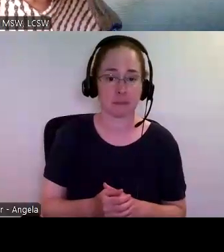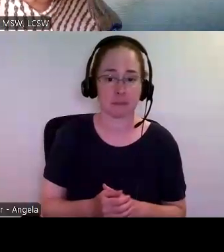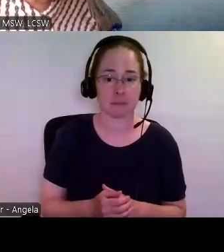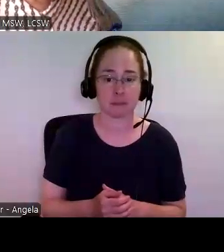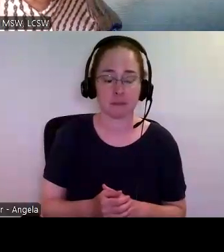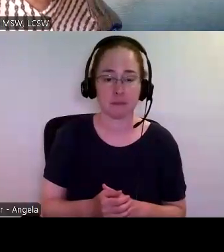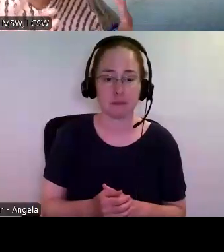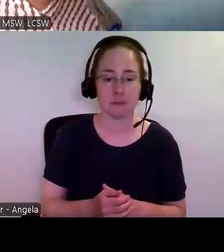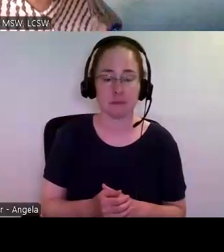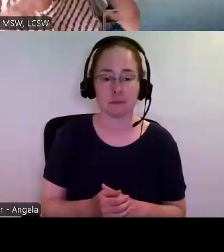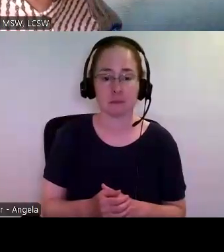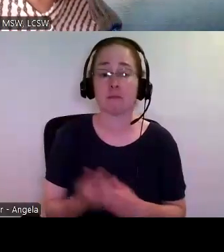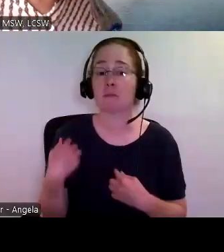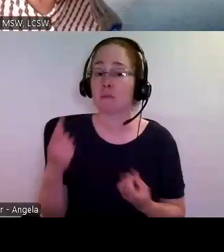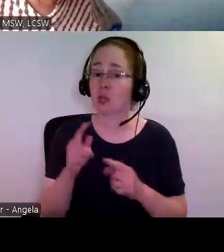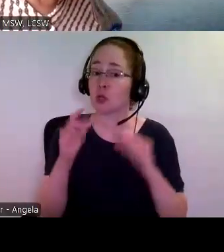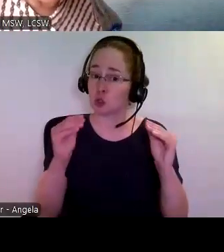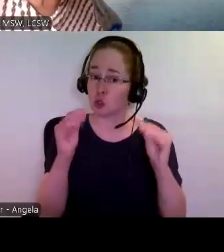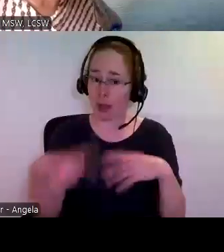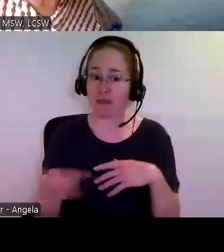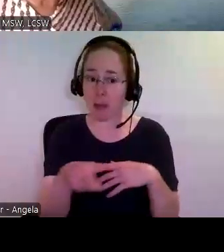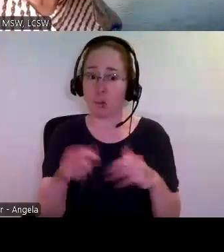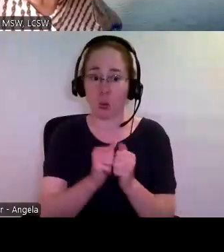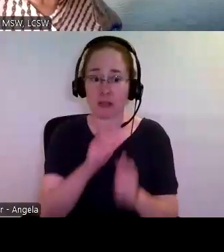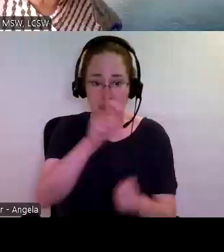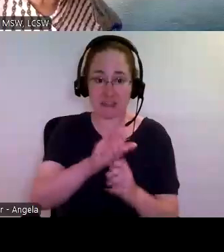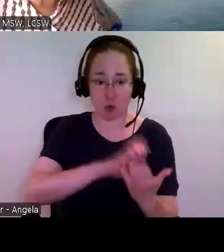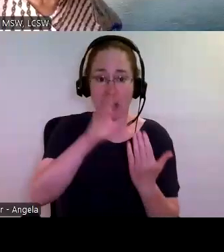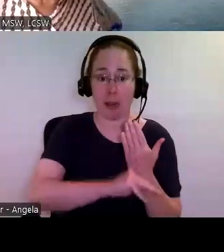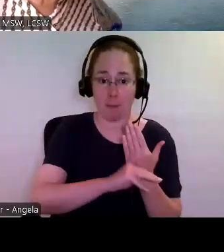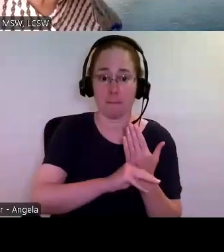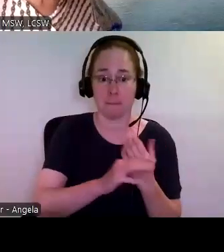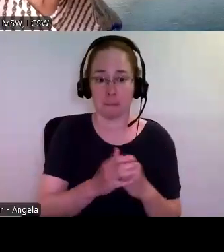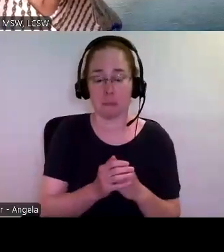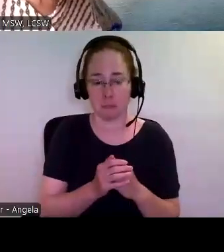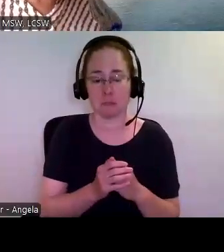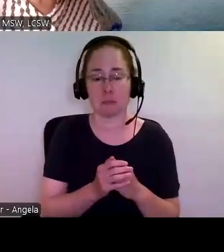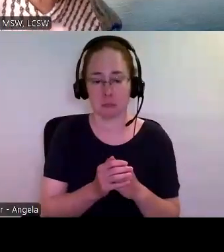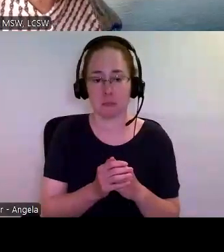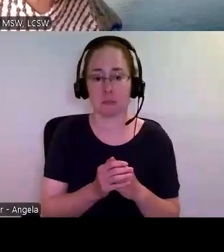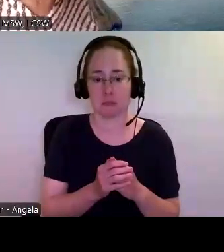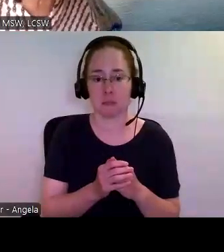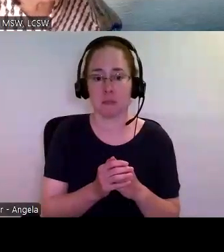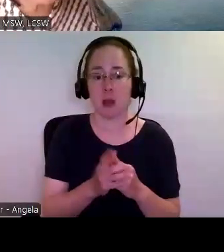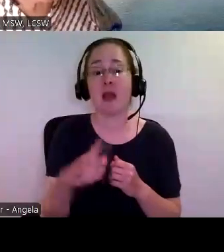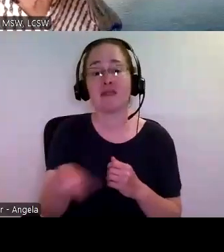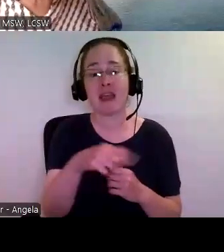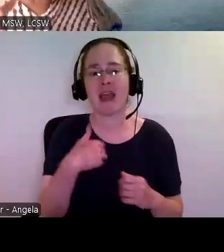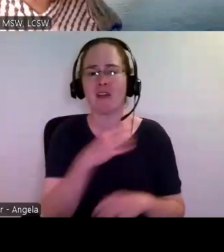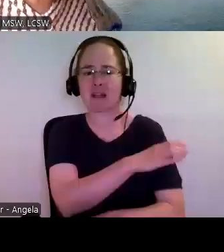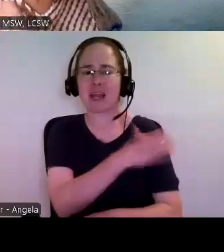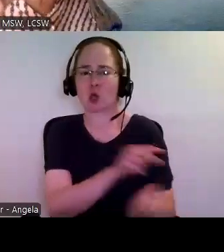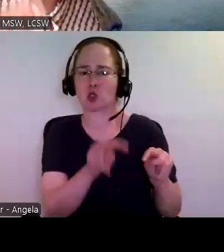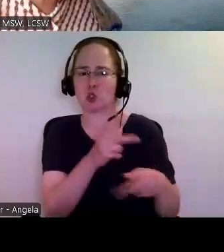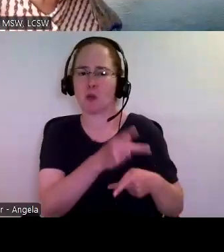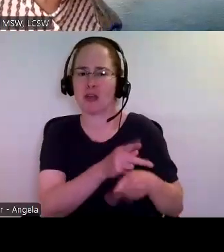where we have trained them in a curriculum, in a prescribed curriculum, and they get clinical supervision, but